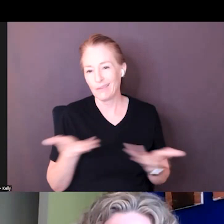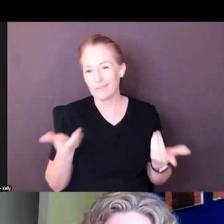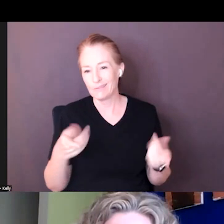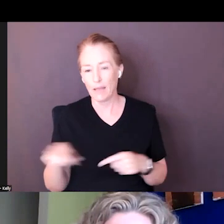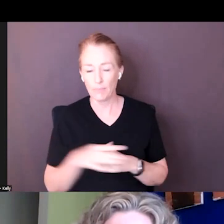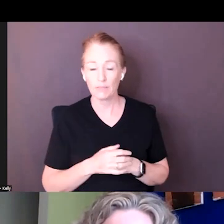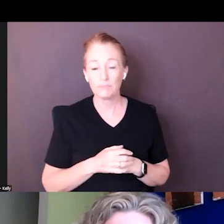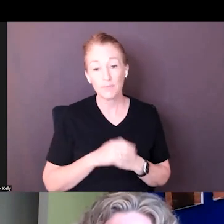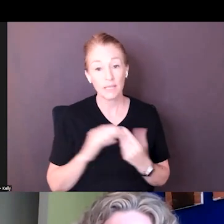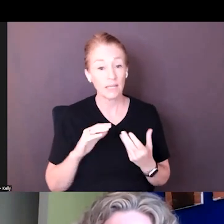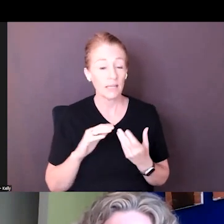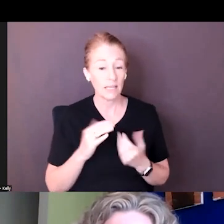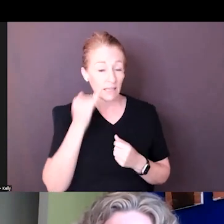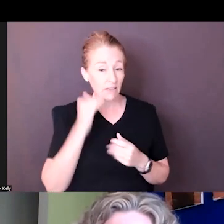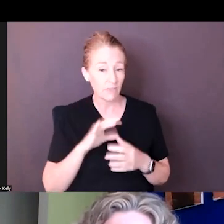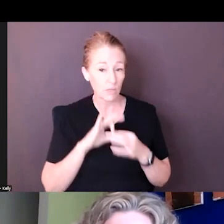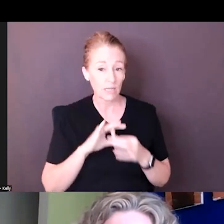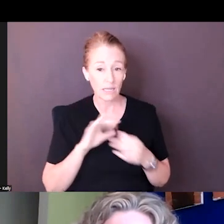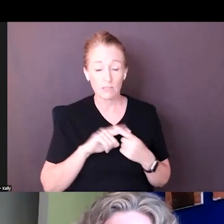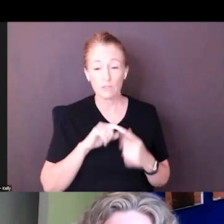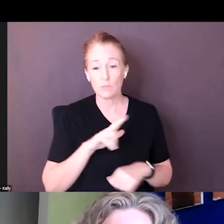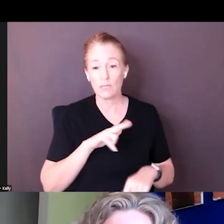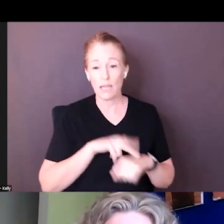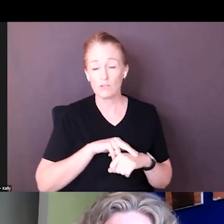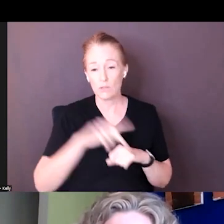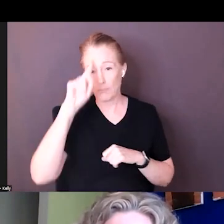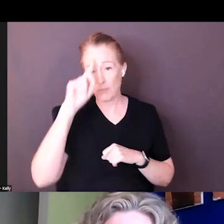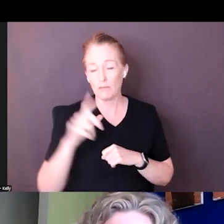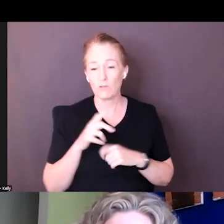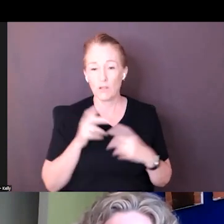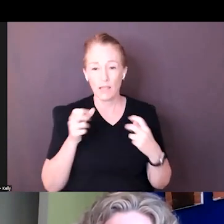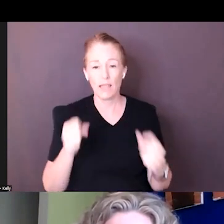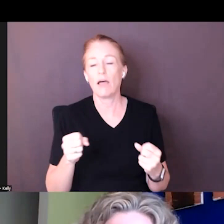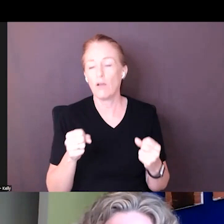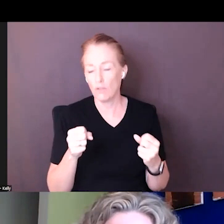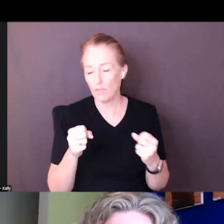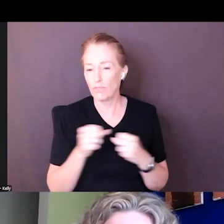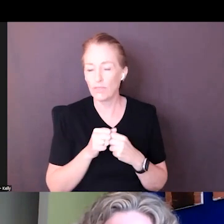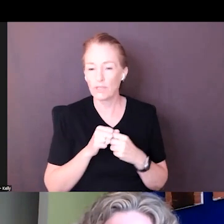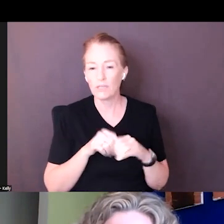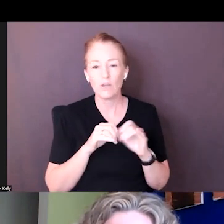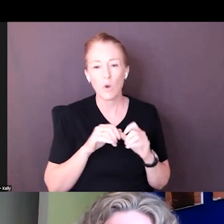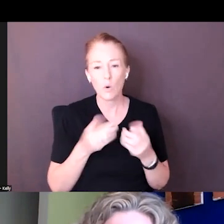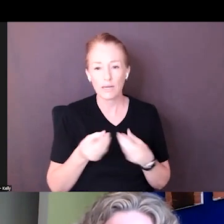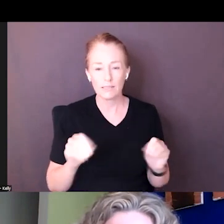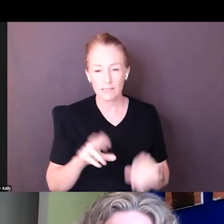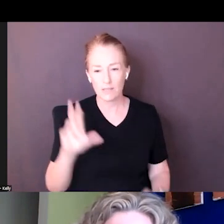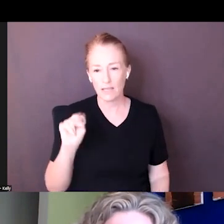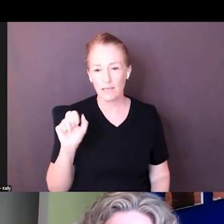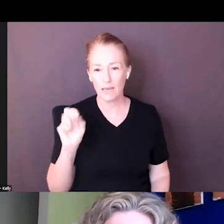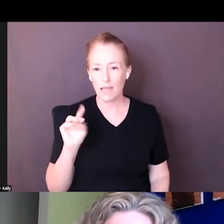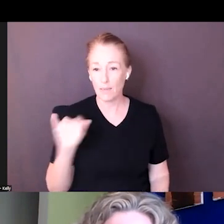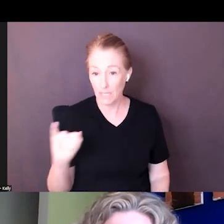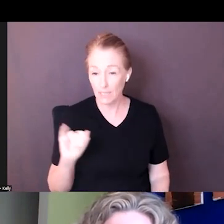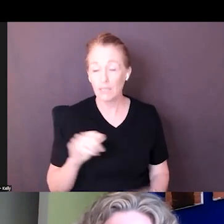are connected to a national mental health organization like NAMI or National Suicide Prevention Organization, we are on the road